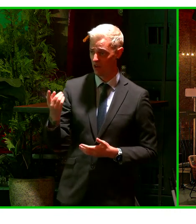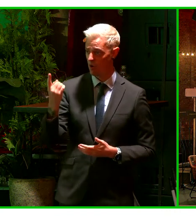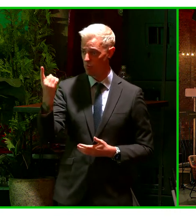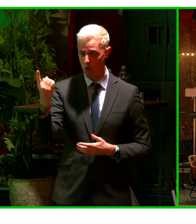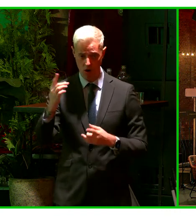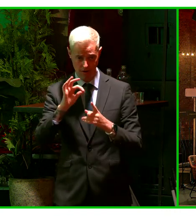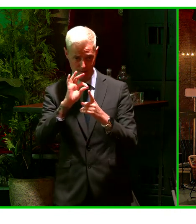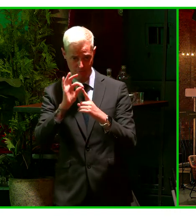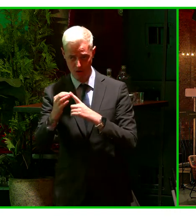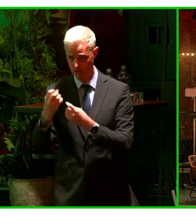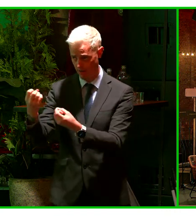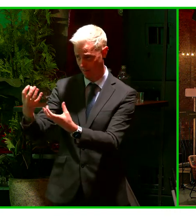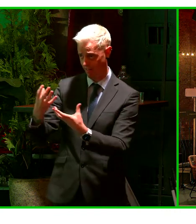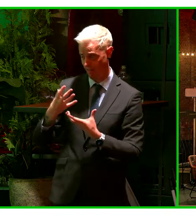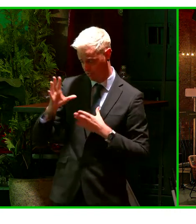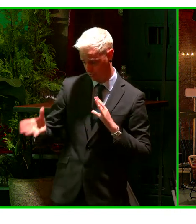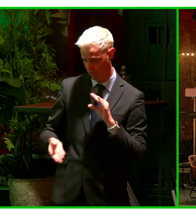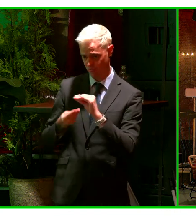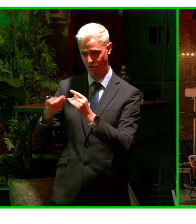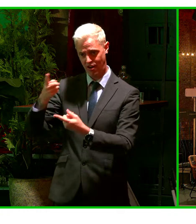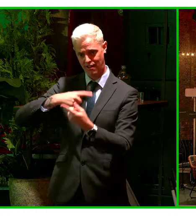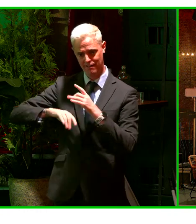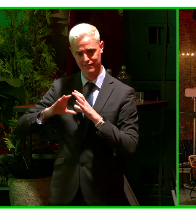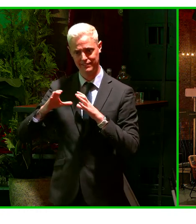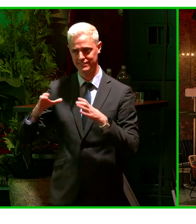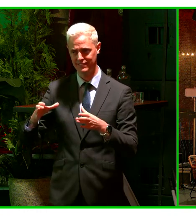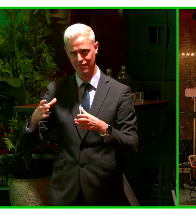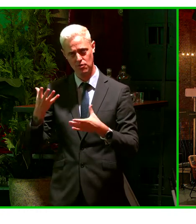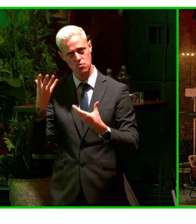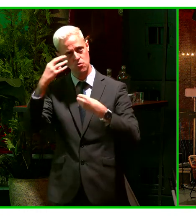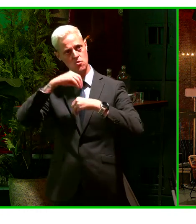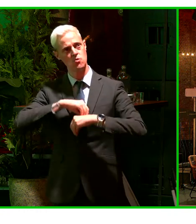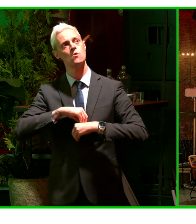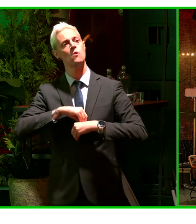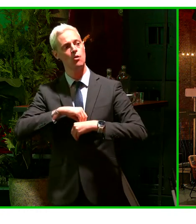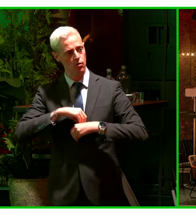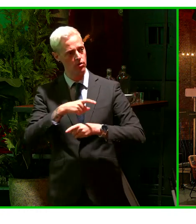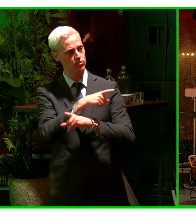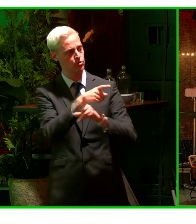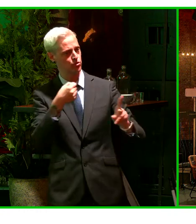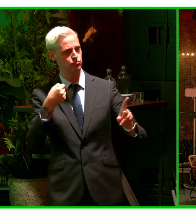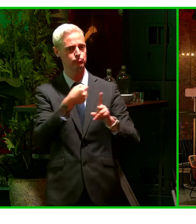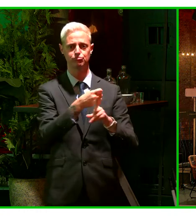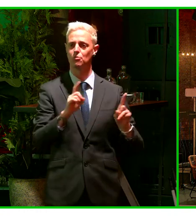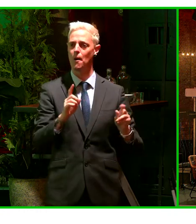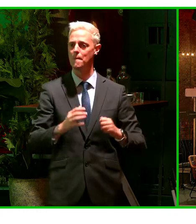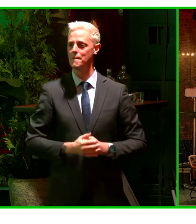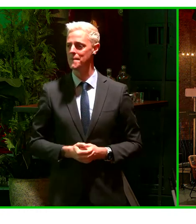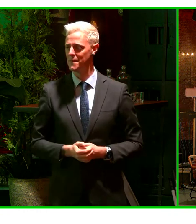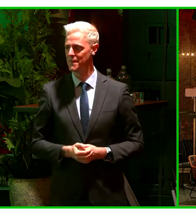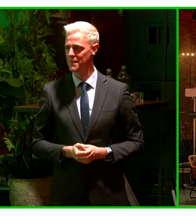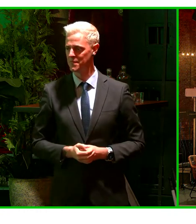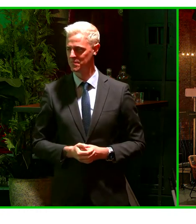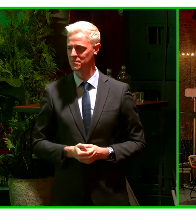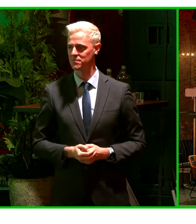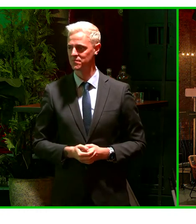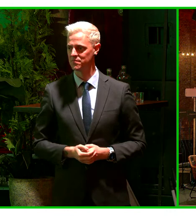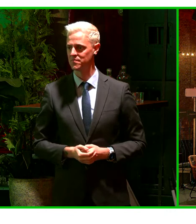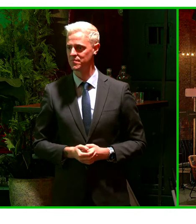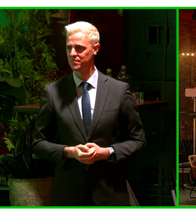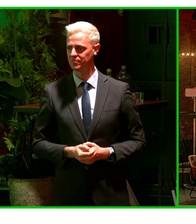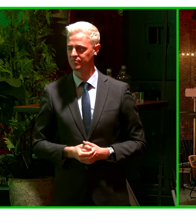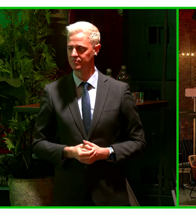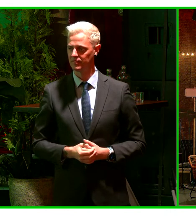point that that you want to take the audience to take away with them? Well, I